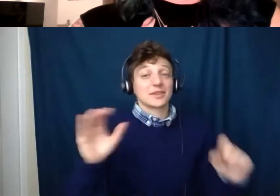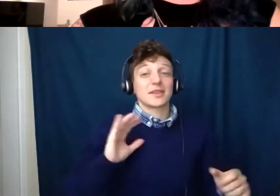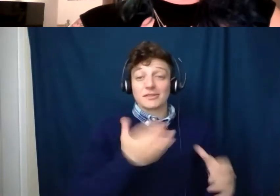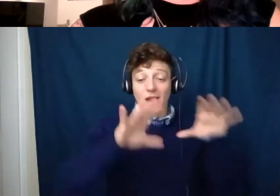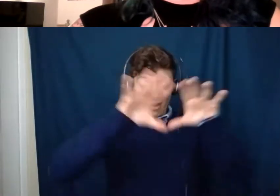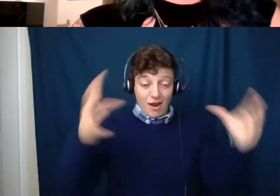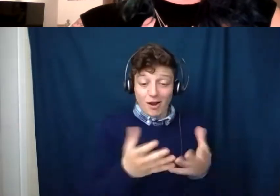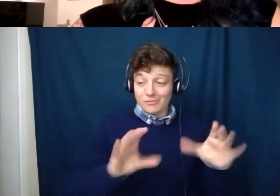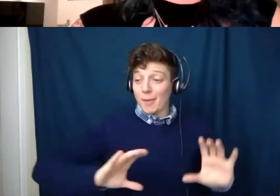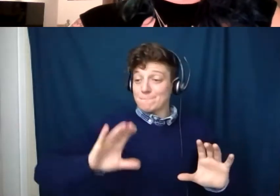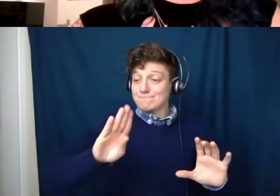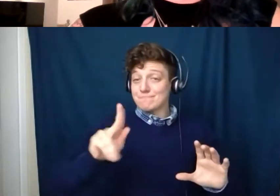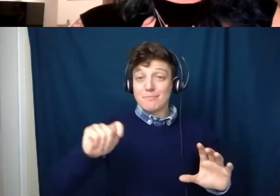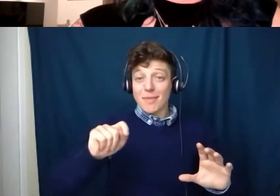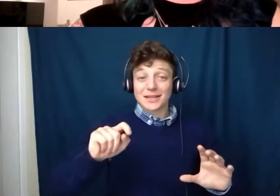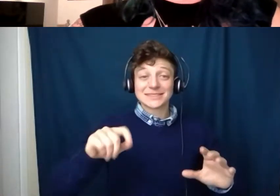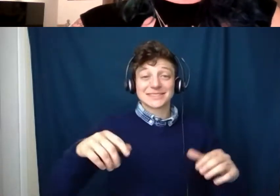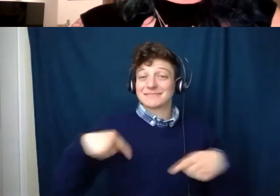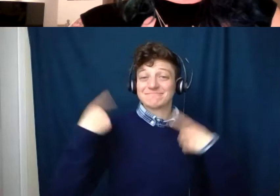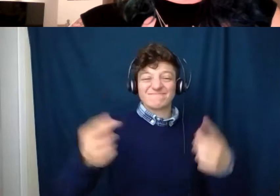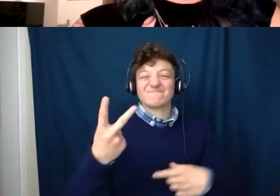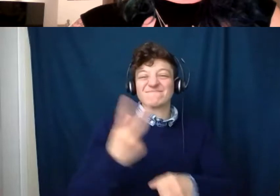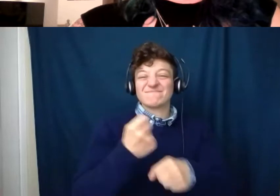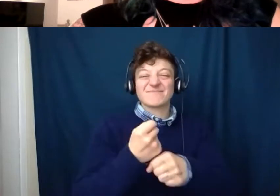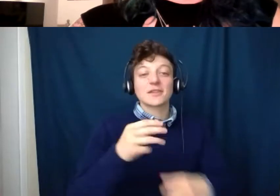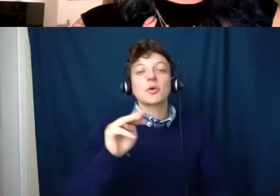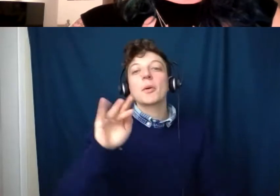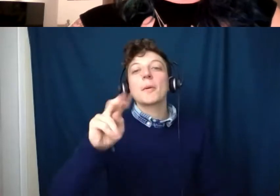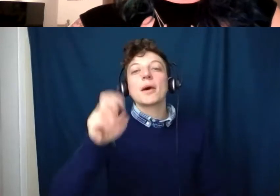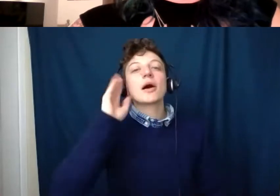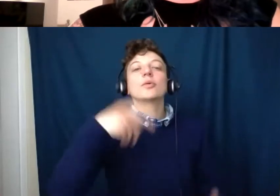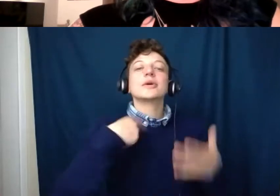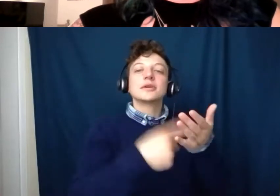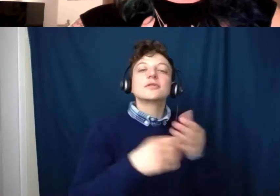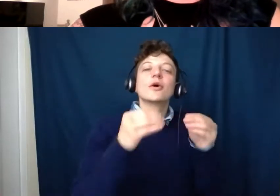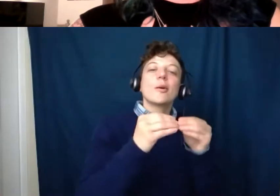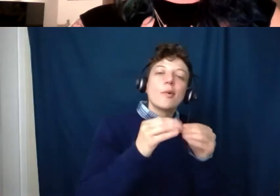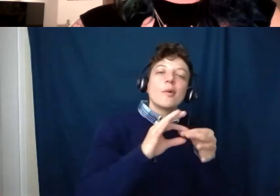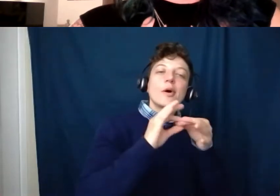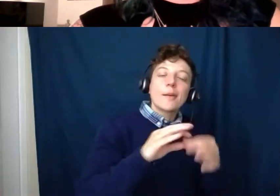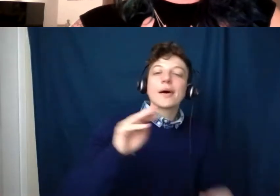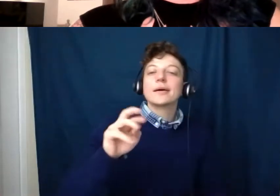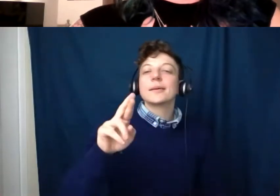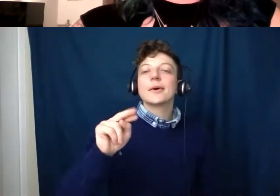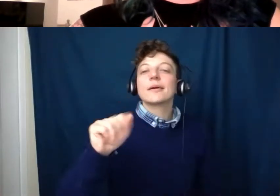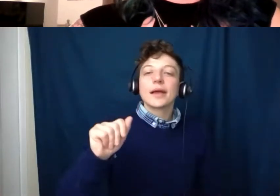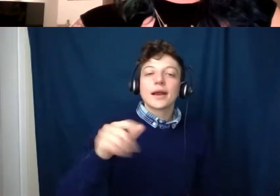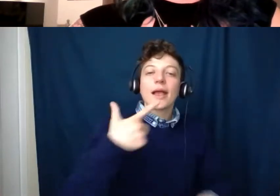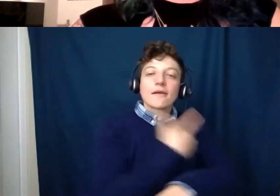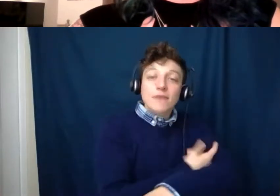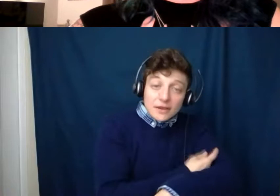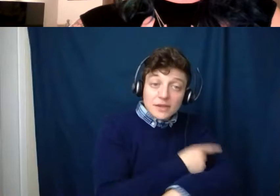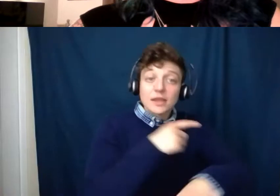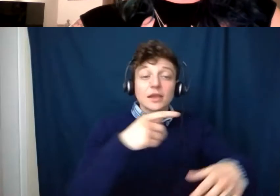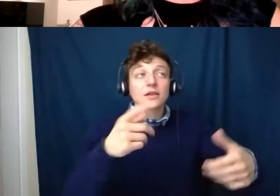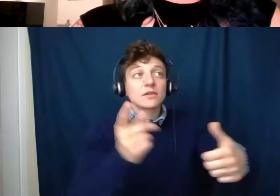2 years. So Mike is going to talk to us about what mRNA vaccines are, why they're like, why they